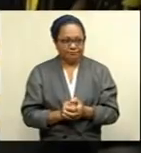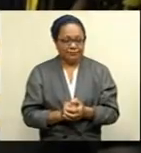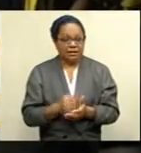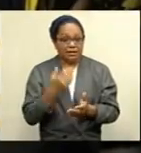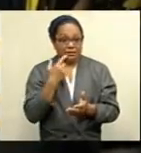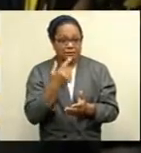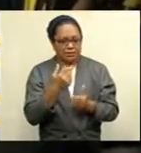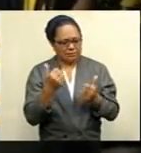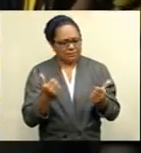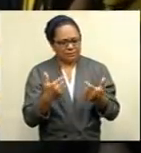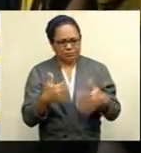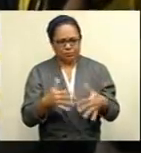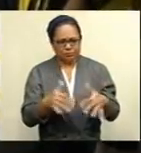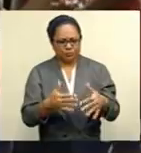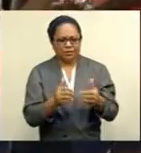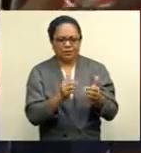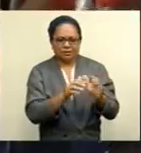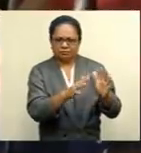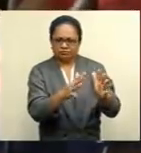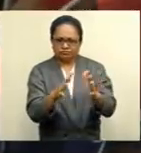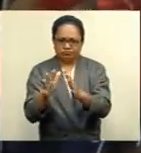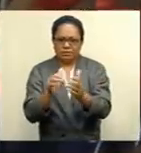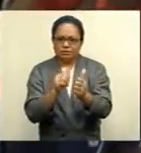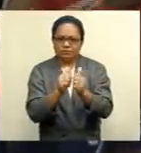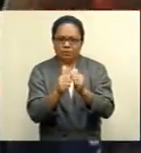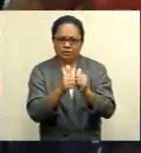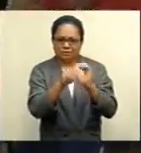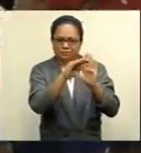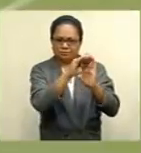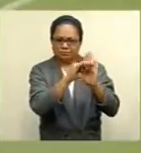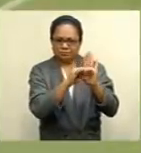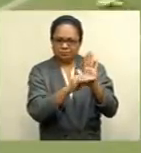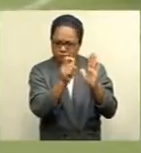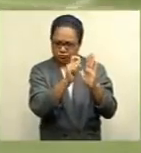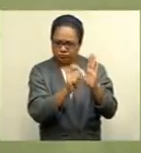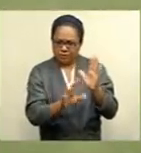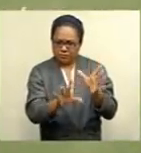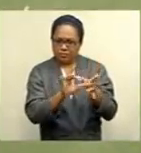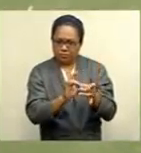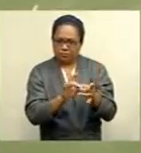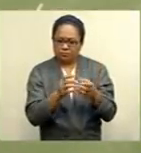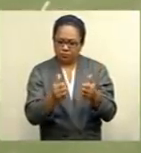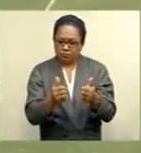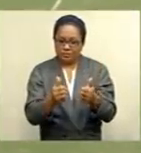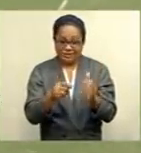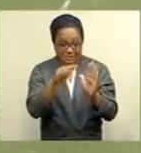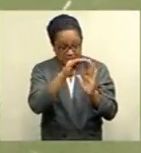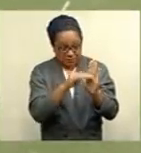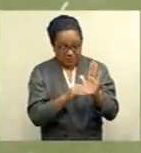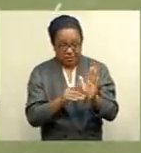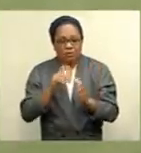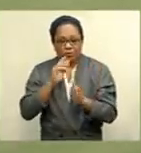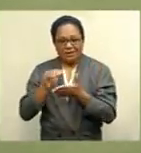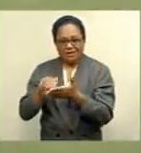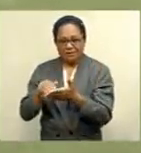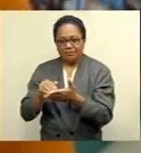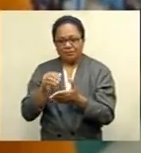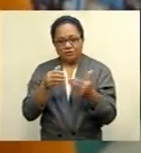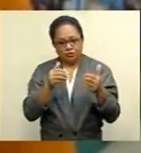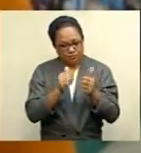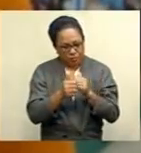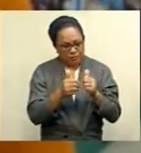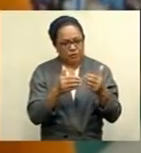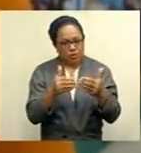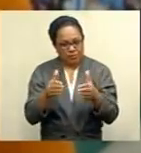the framework because it allows us to go back into sports, allows our children to go back into